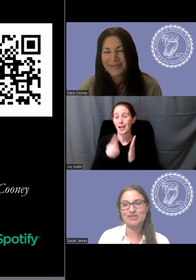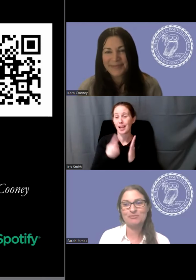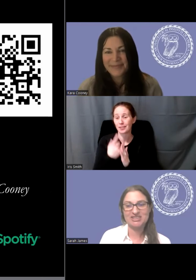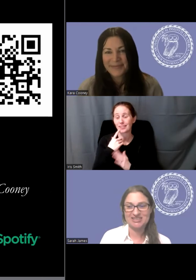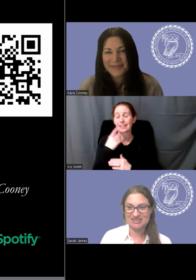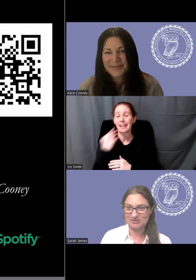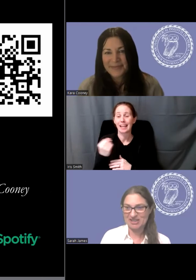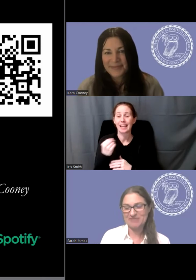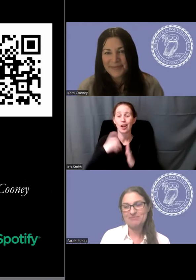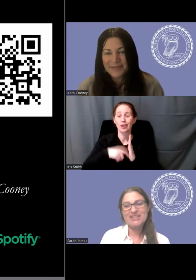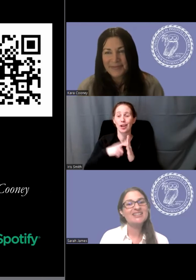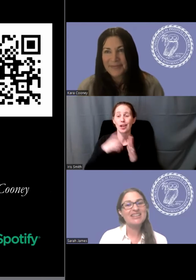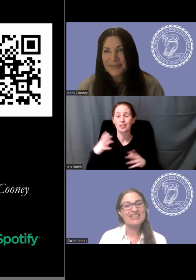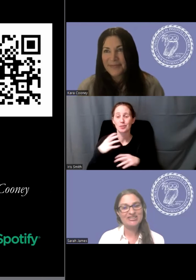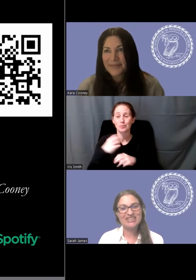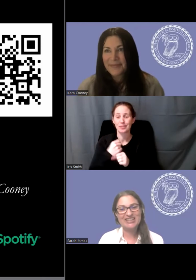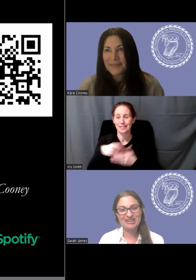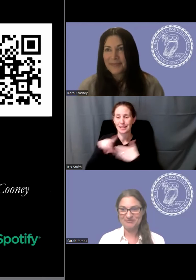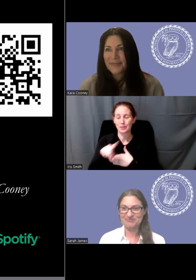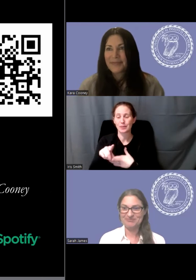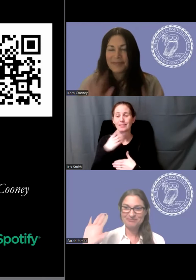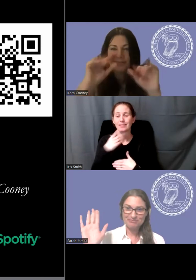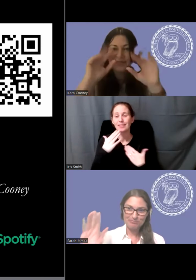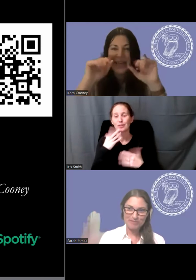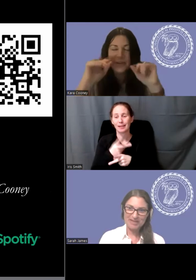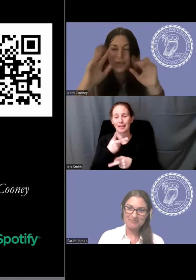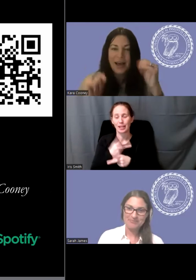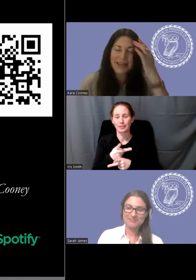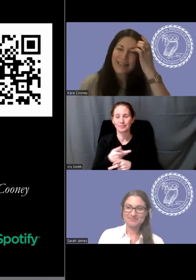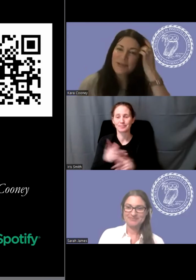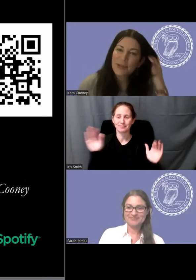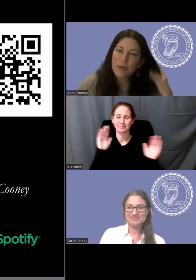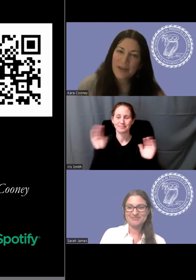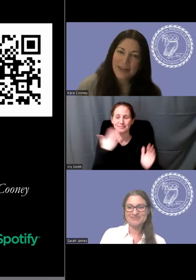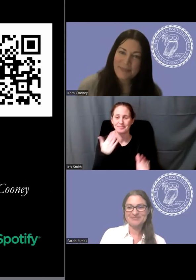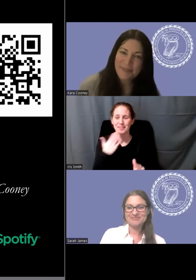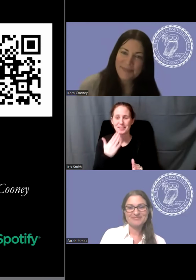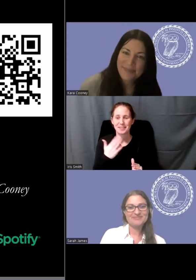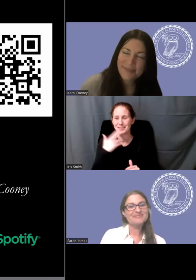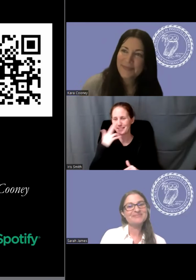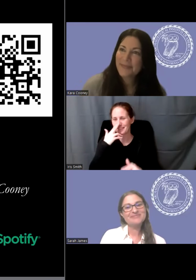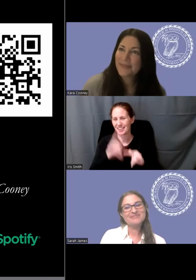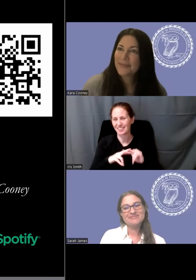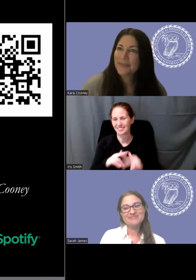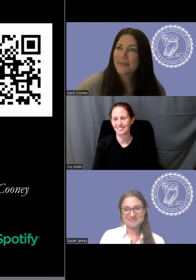Archaeology Abridged next week. Thank you. Take care. Thank you, guys. It was super fun.